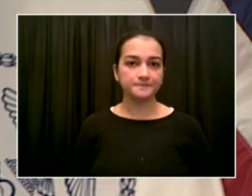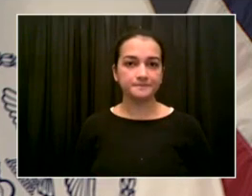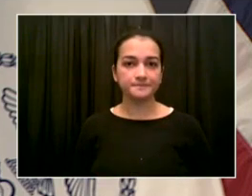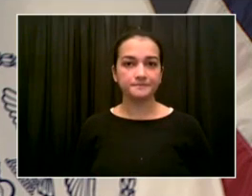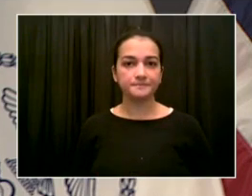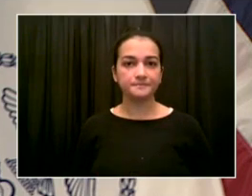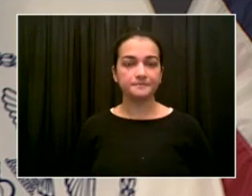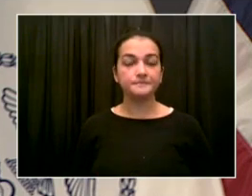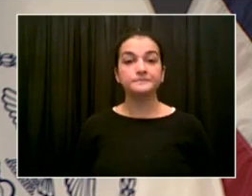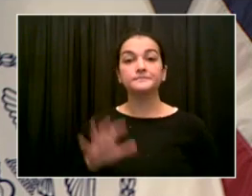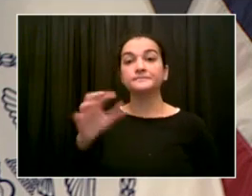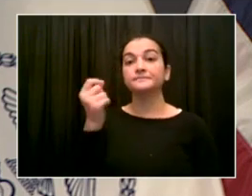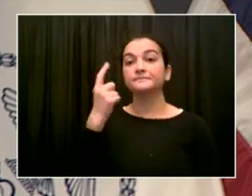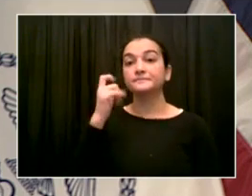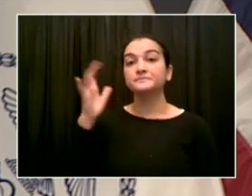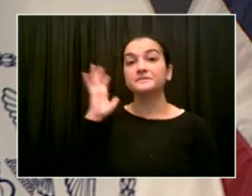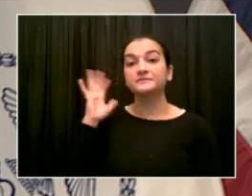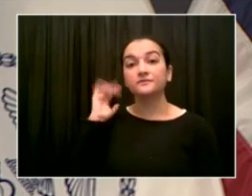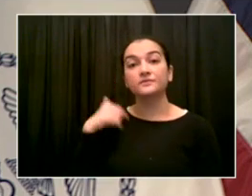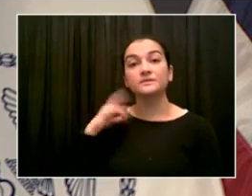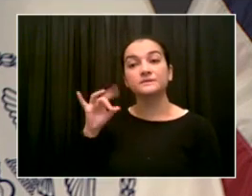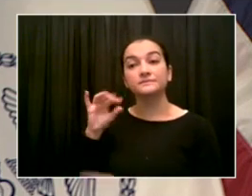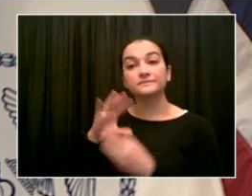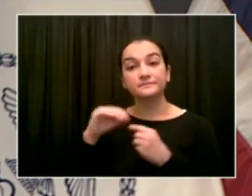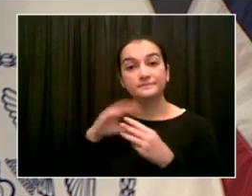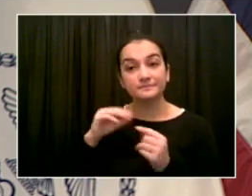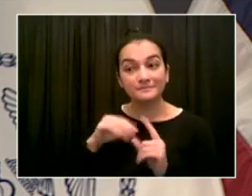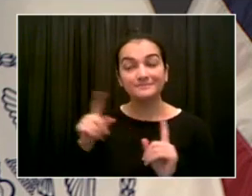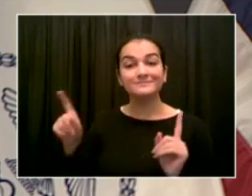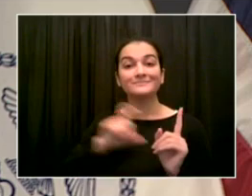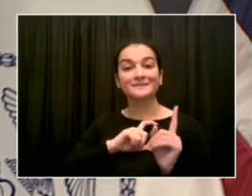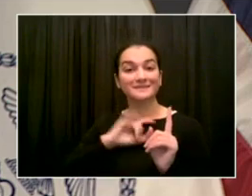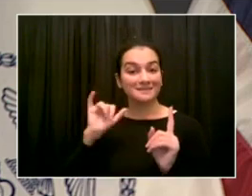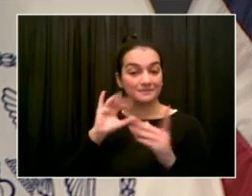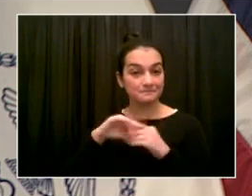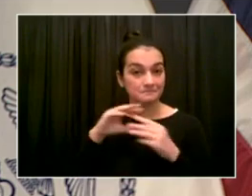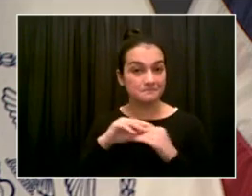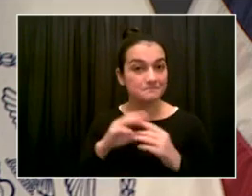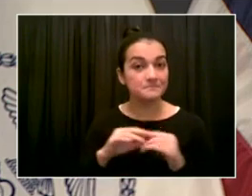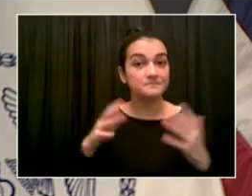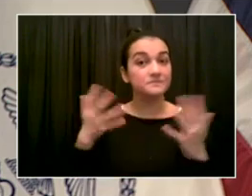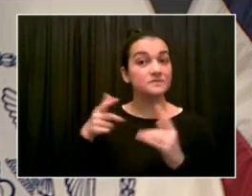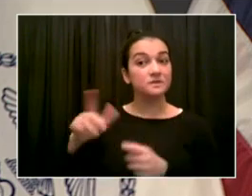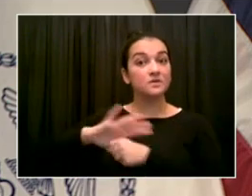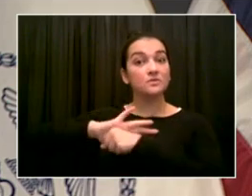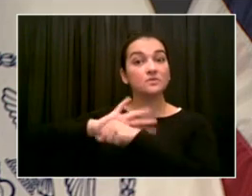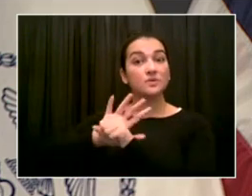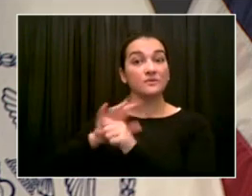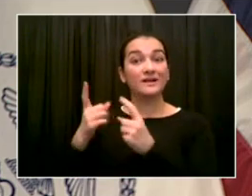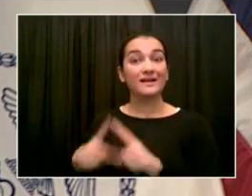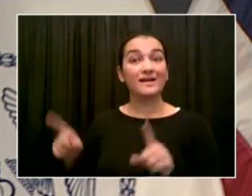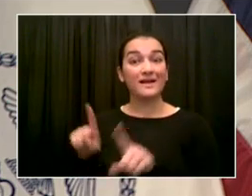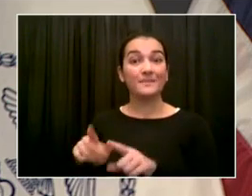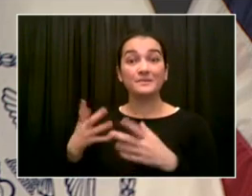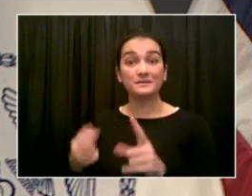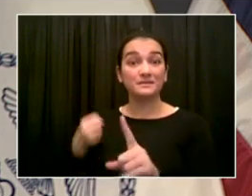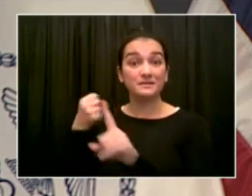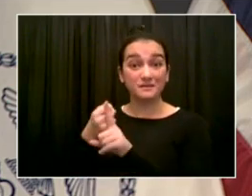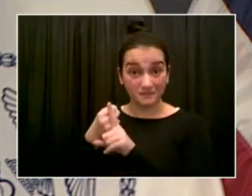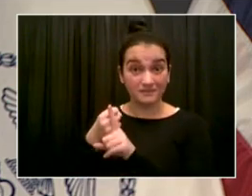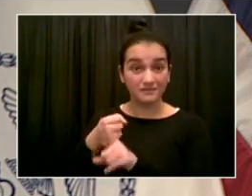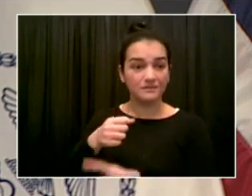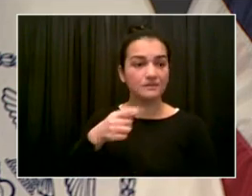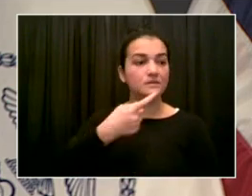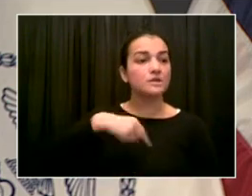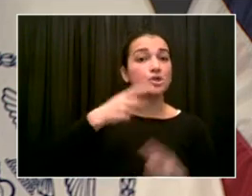society normalizes, as people come more and more back to the offices, as the international tourists come back, as more and more law-abiding people